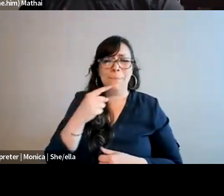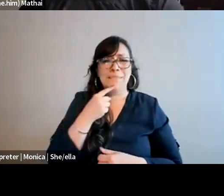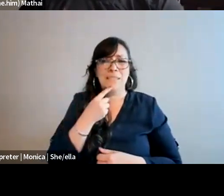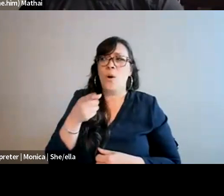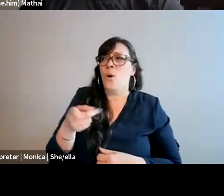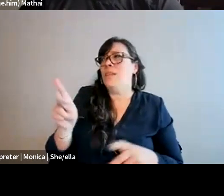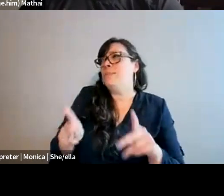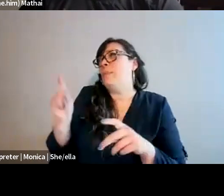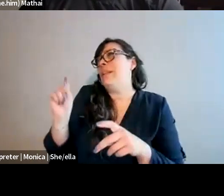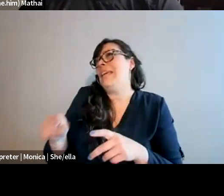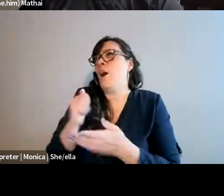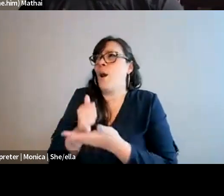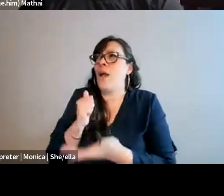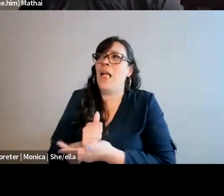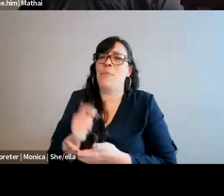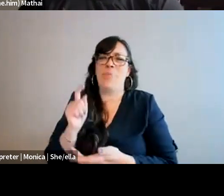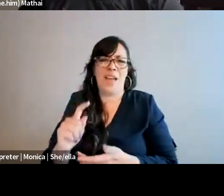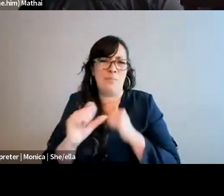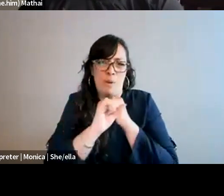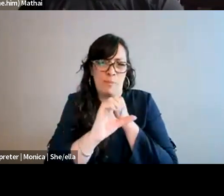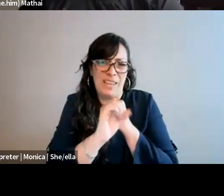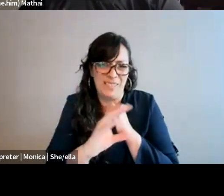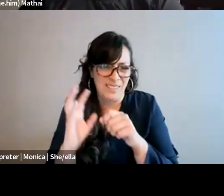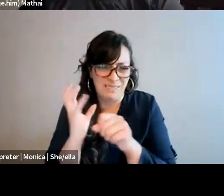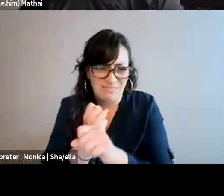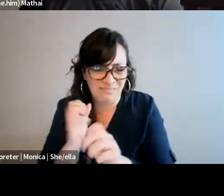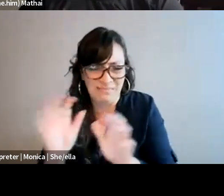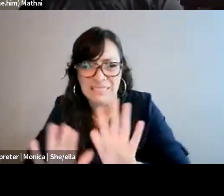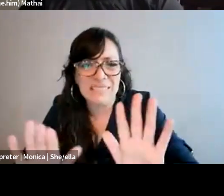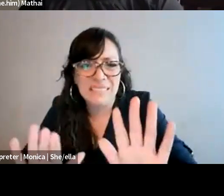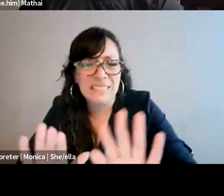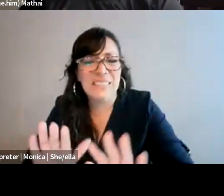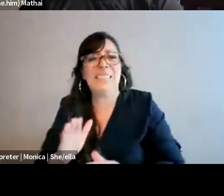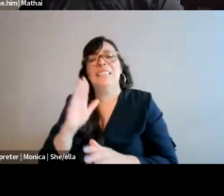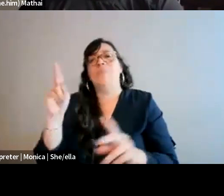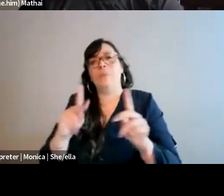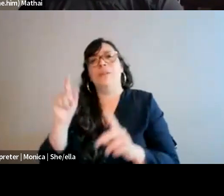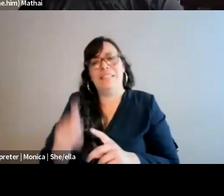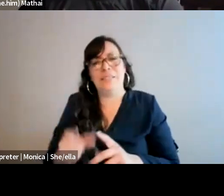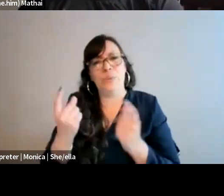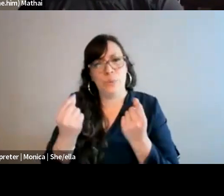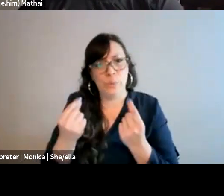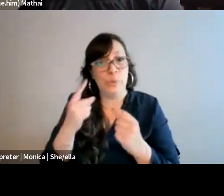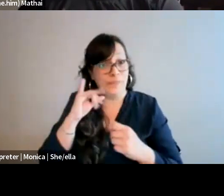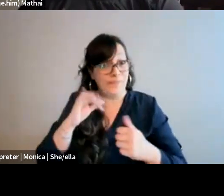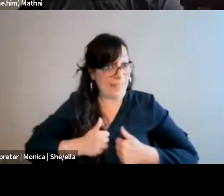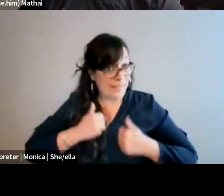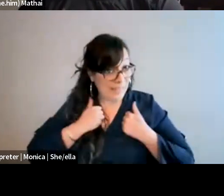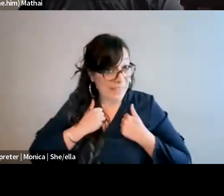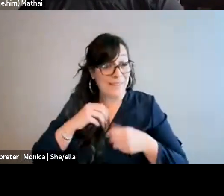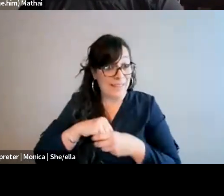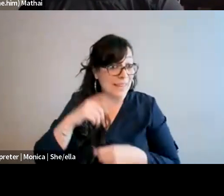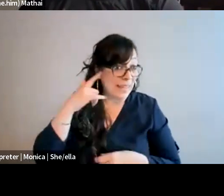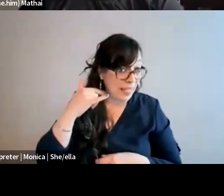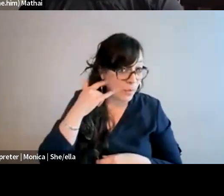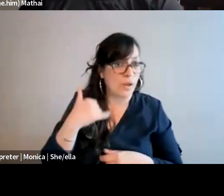help, care courts, right? That propaganda is winning. Right. And so the first thing folks need to do if they live in California